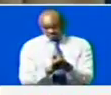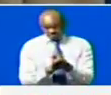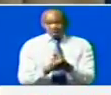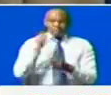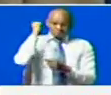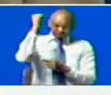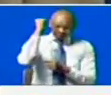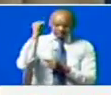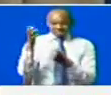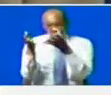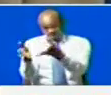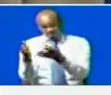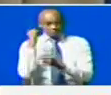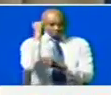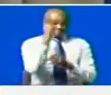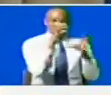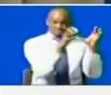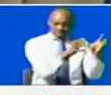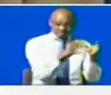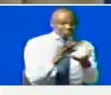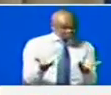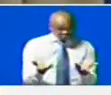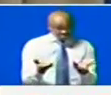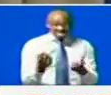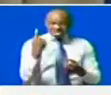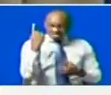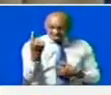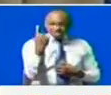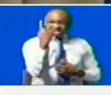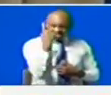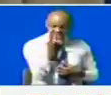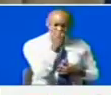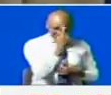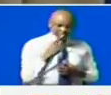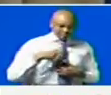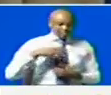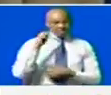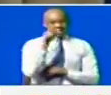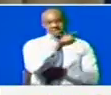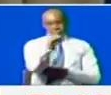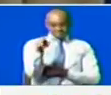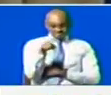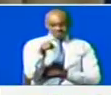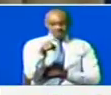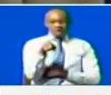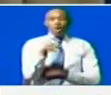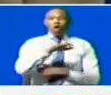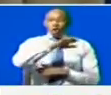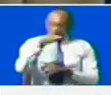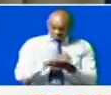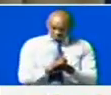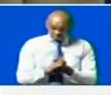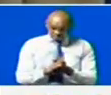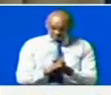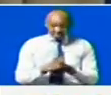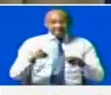political class and status. Each and every one of us are all under